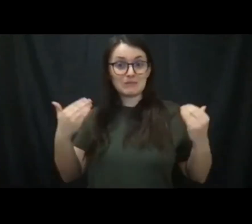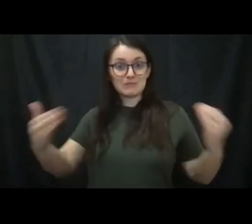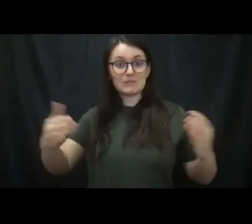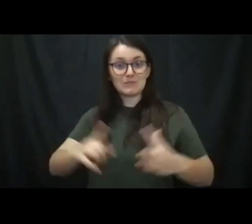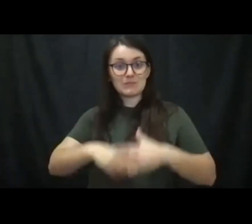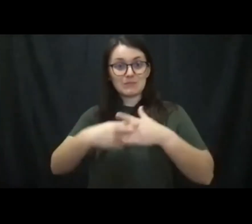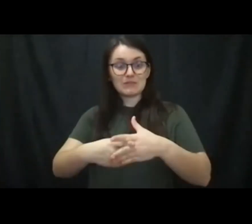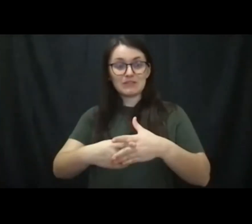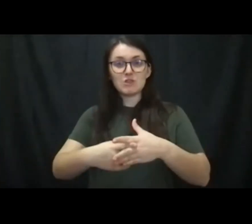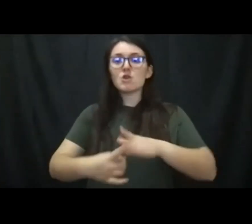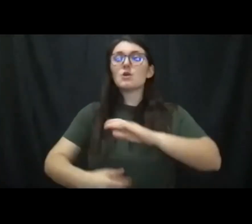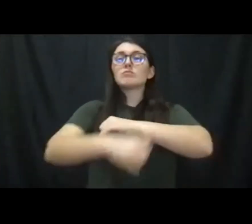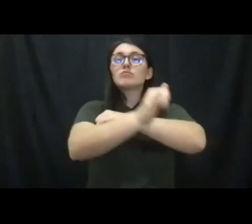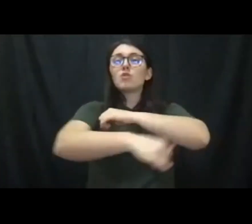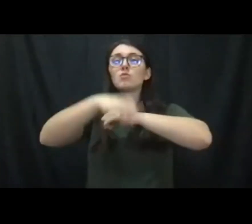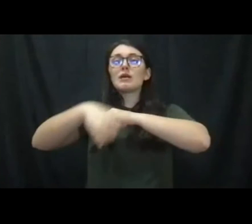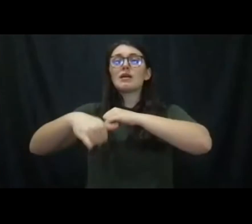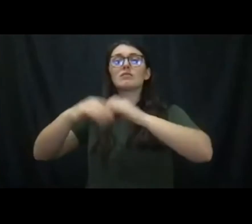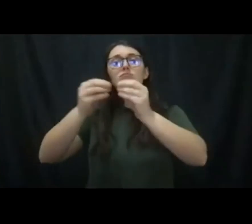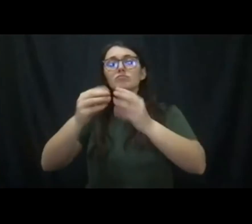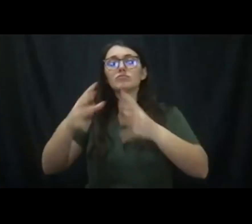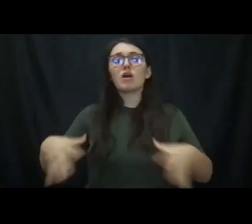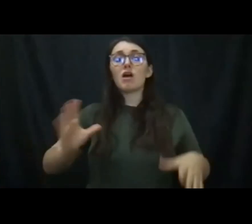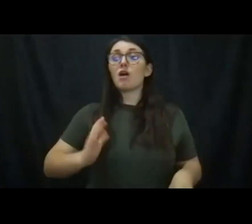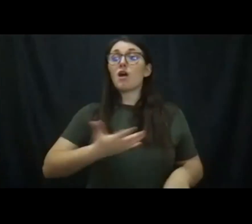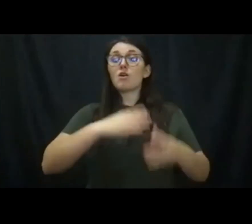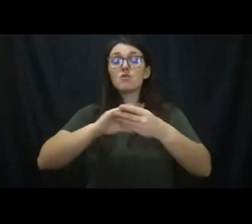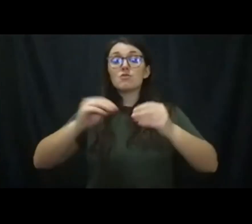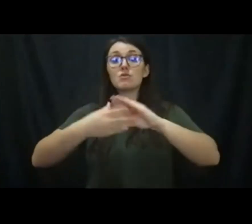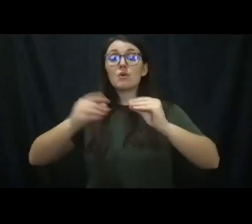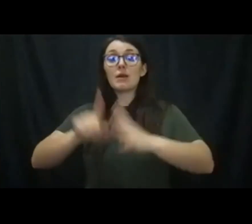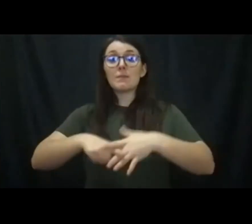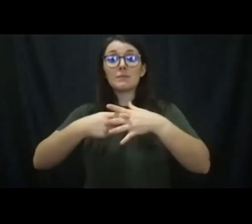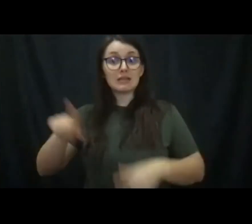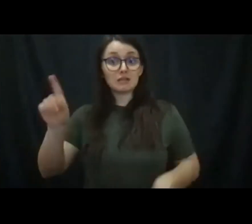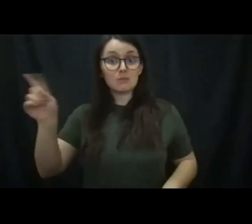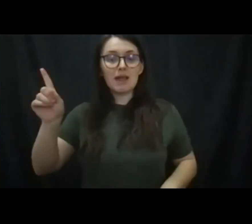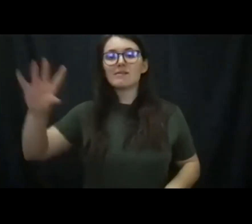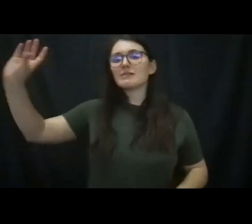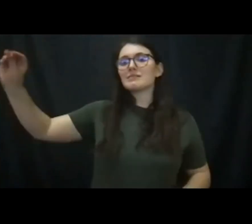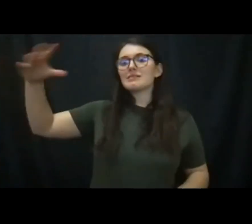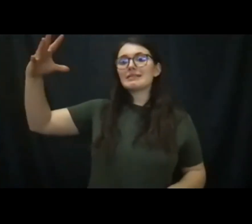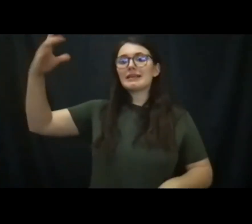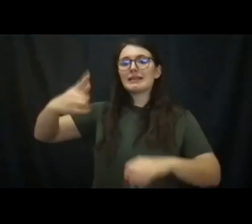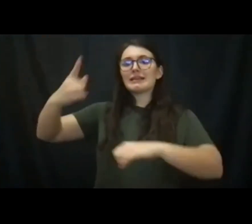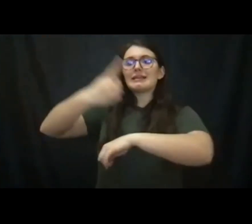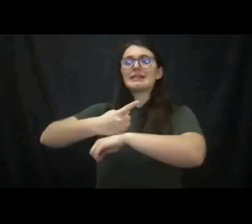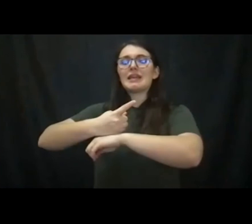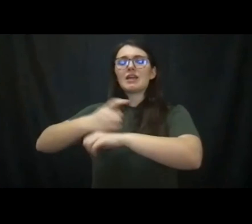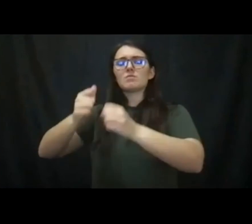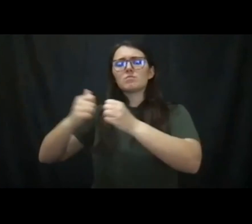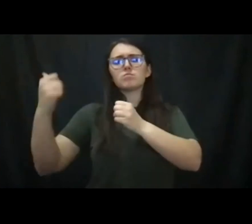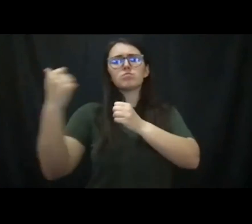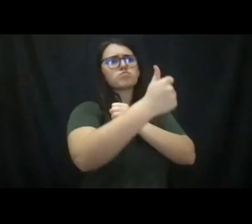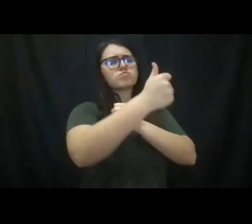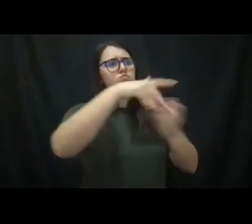Humphrey, the Lost Whale. Our story begins on a sunny day, far out at sea. A pod of humpback